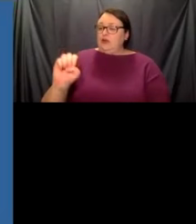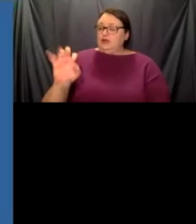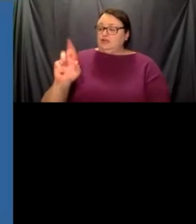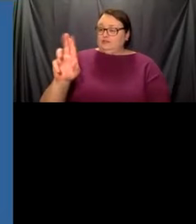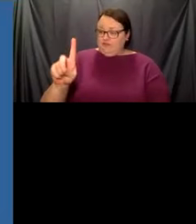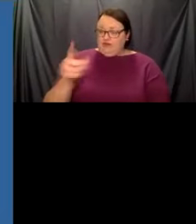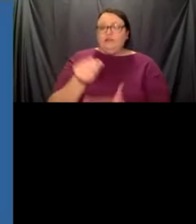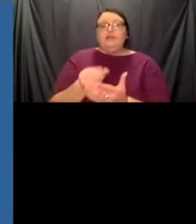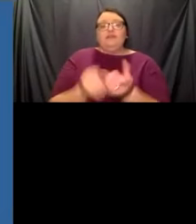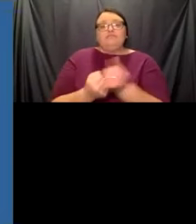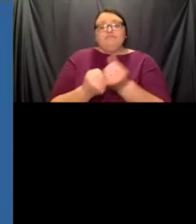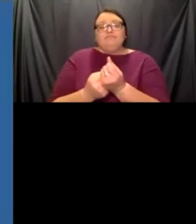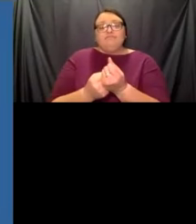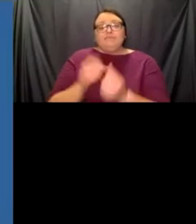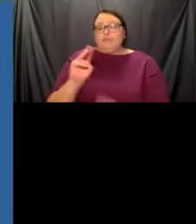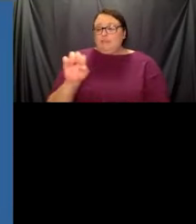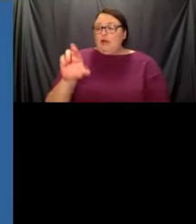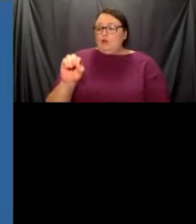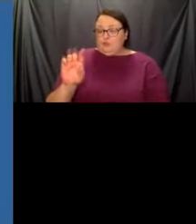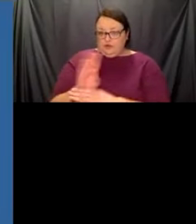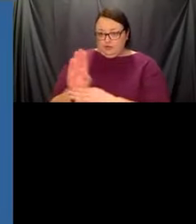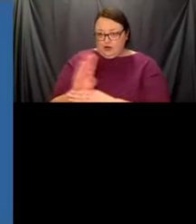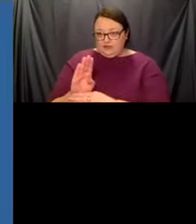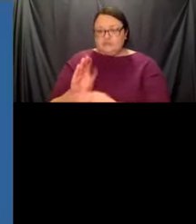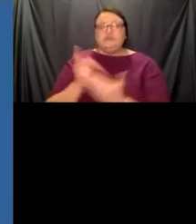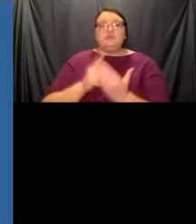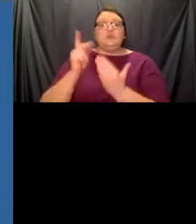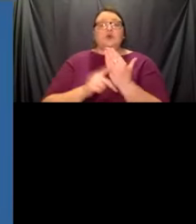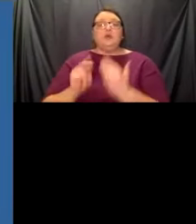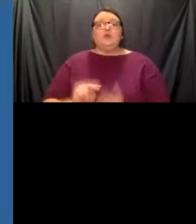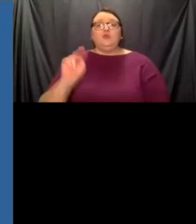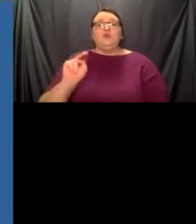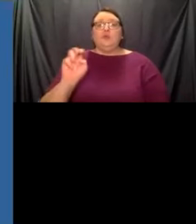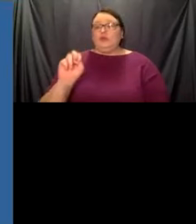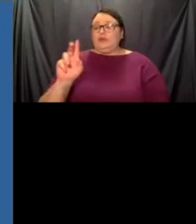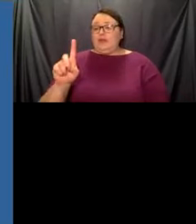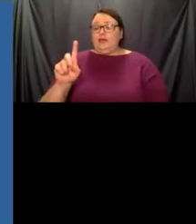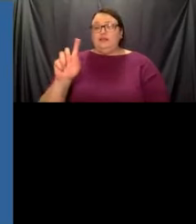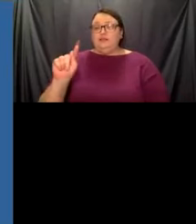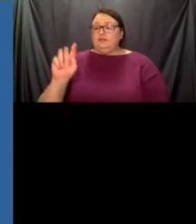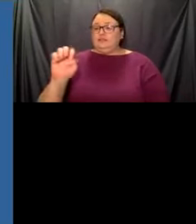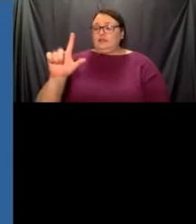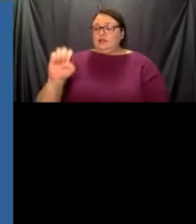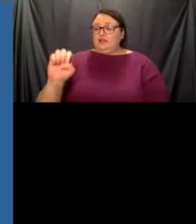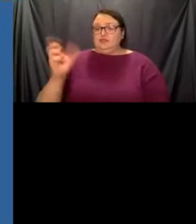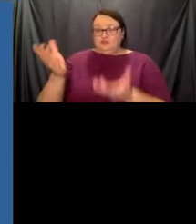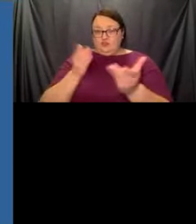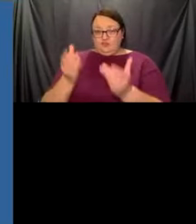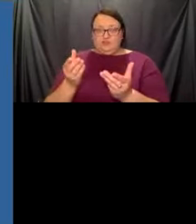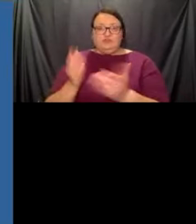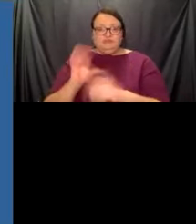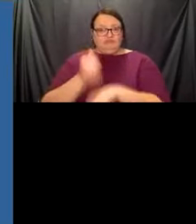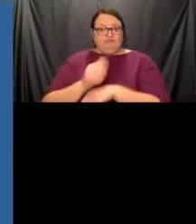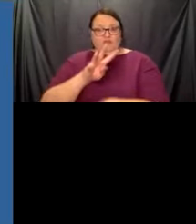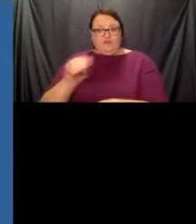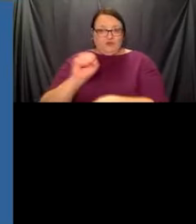Tres de los programas financiados con CDBG-CB se completaron en 2021.